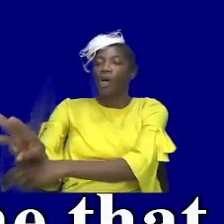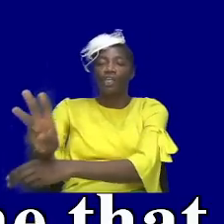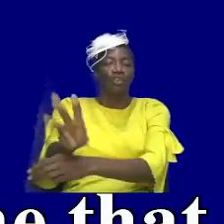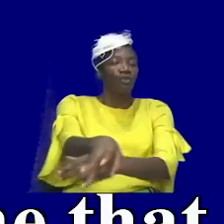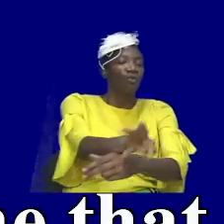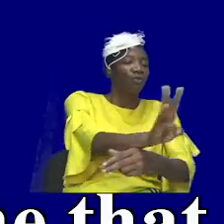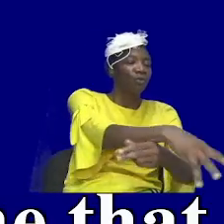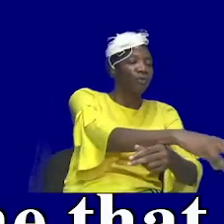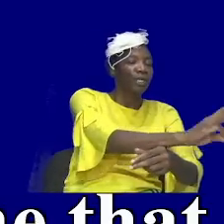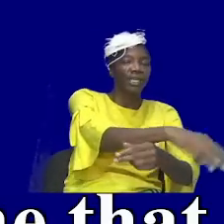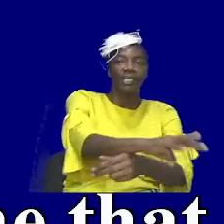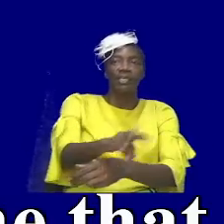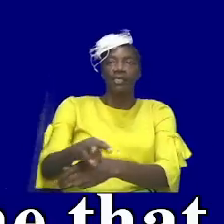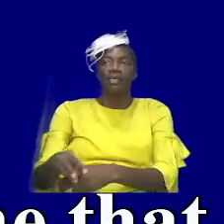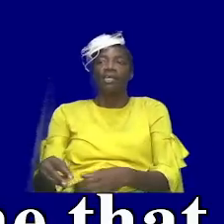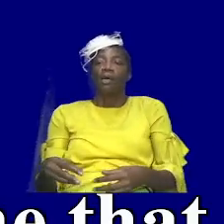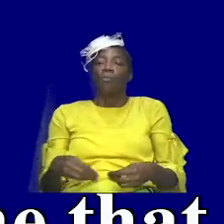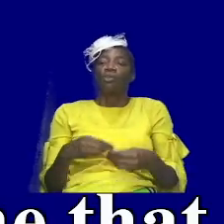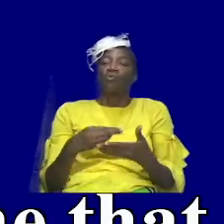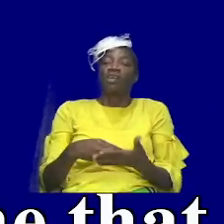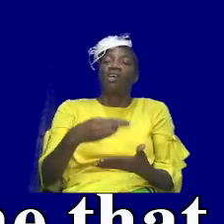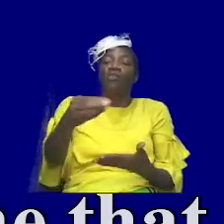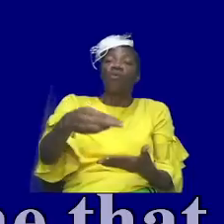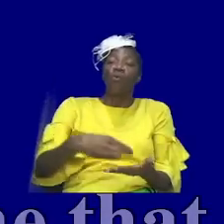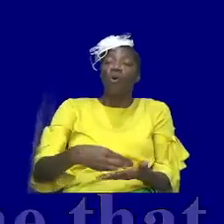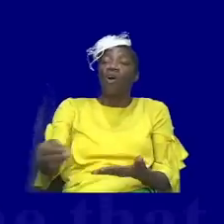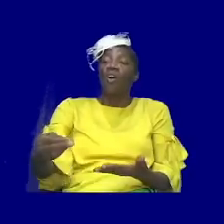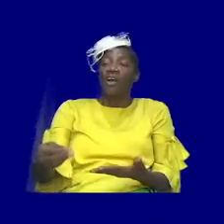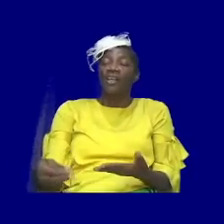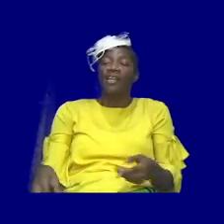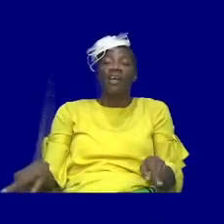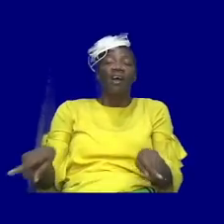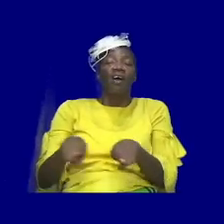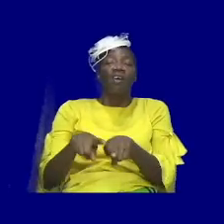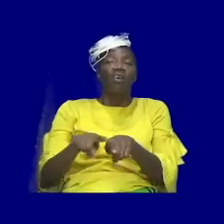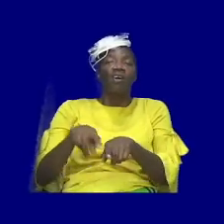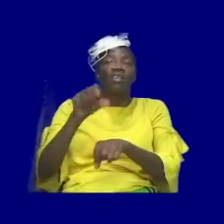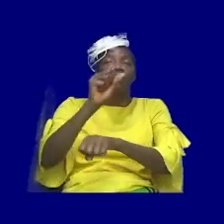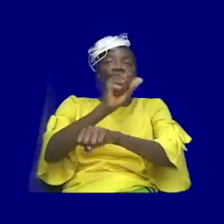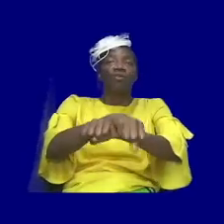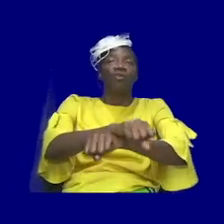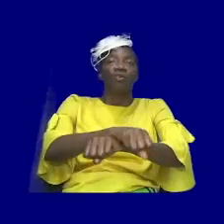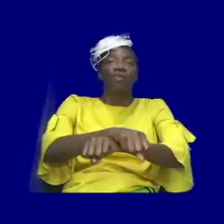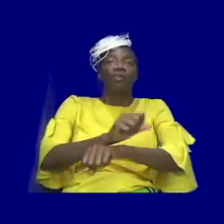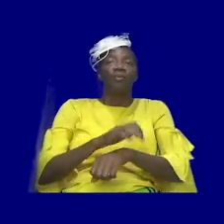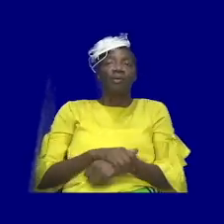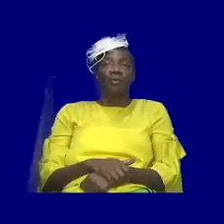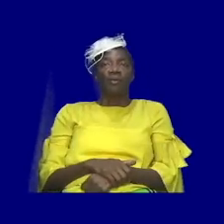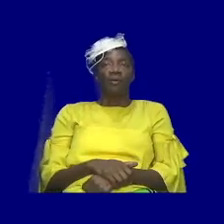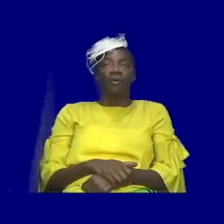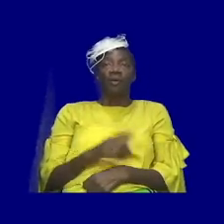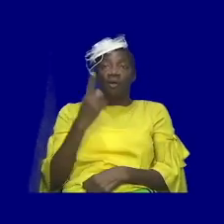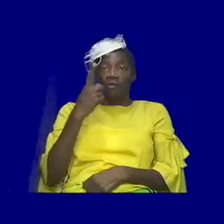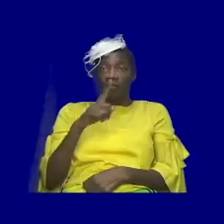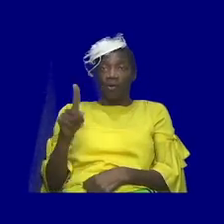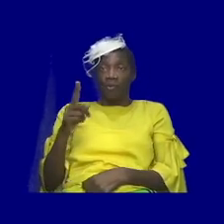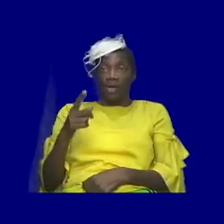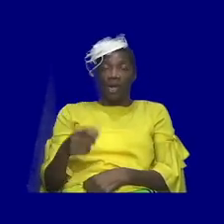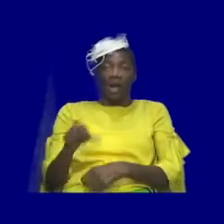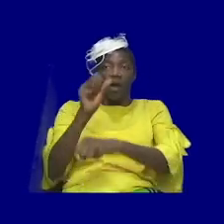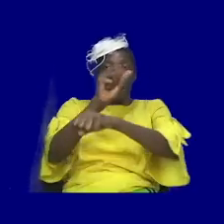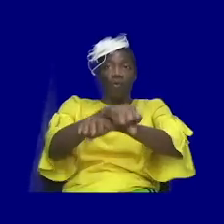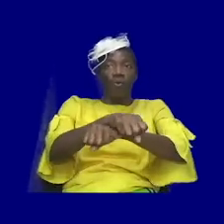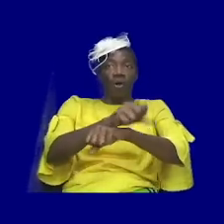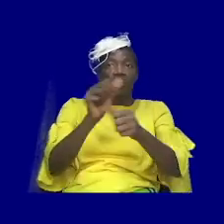rewarded according to our labor. And notice he said, every man according to his labor. For we are